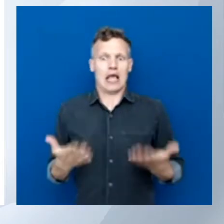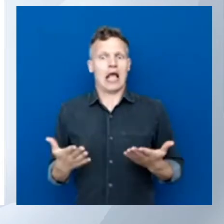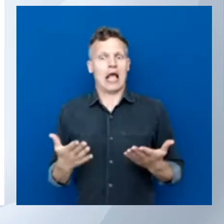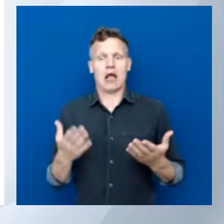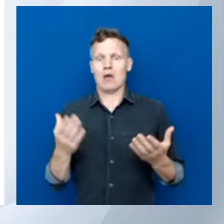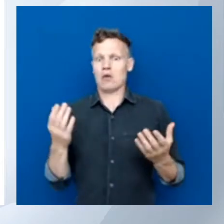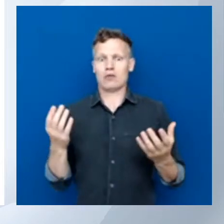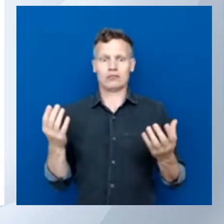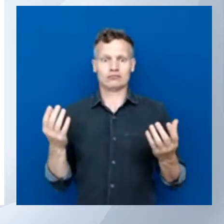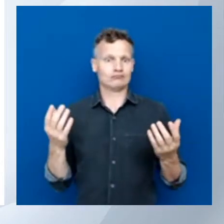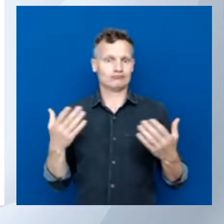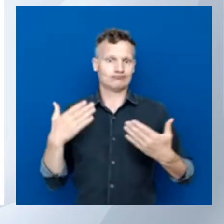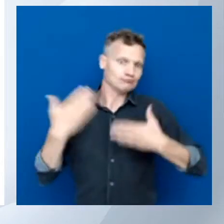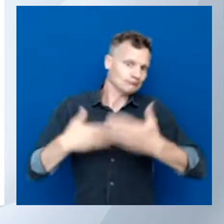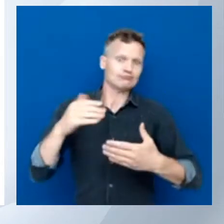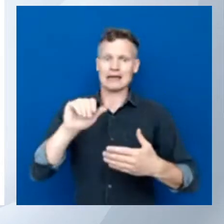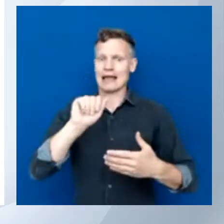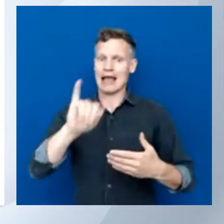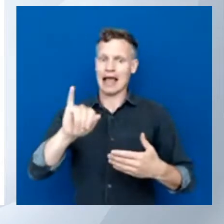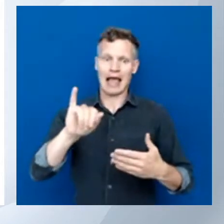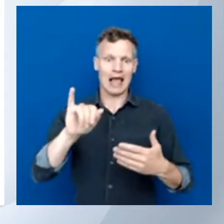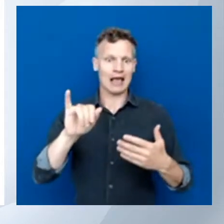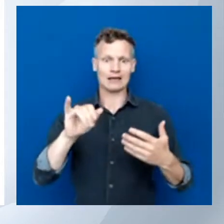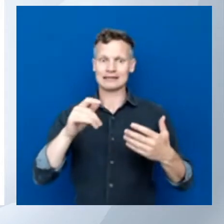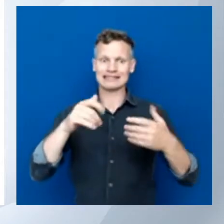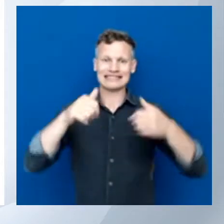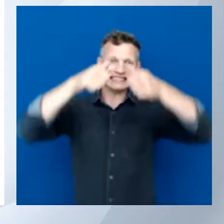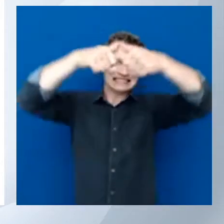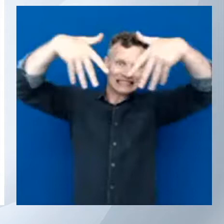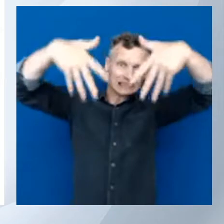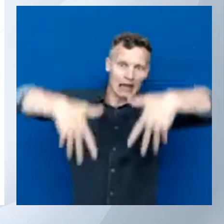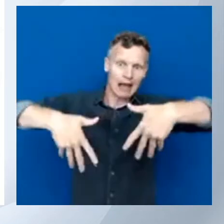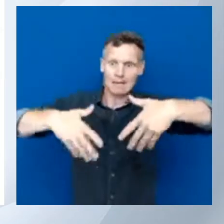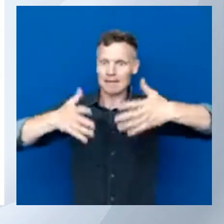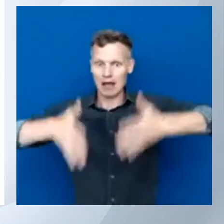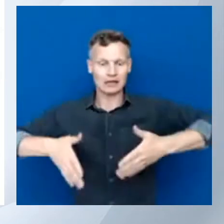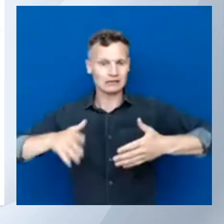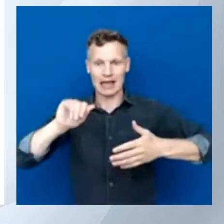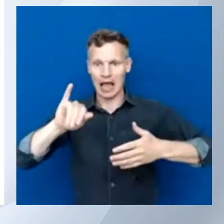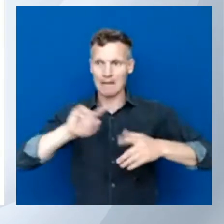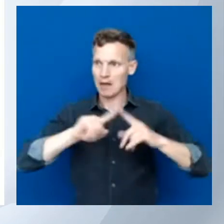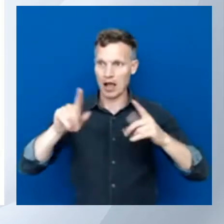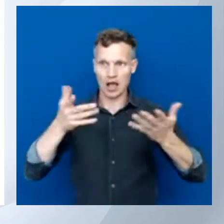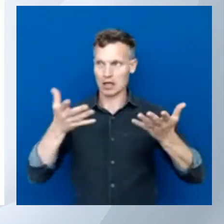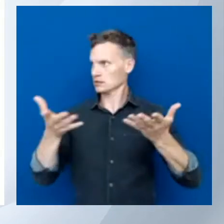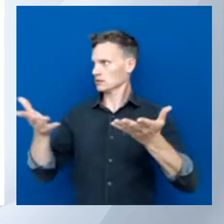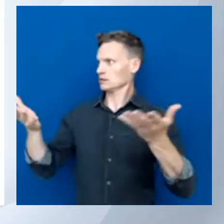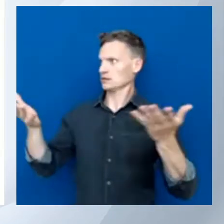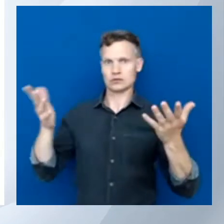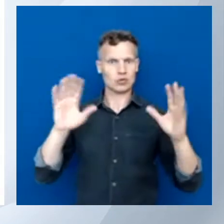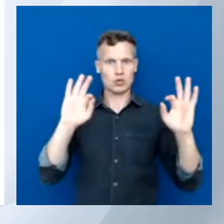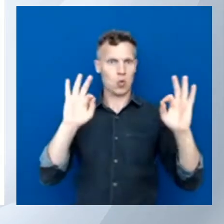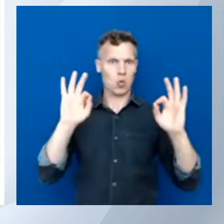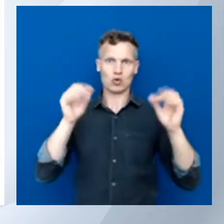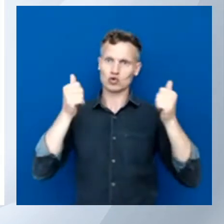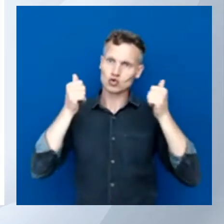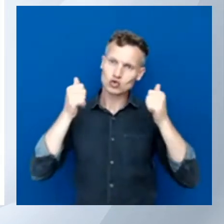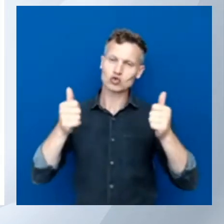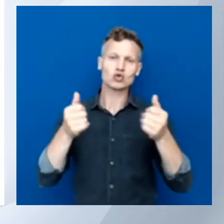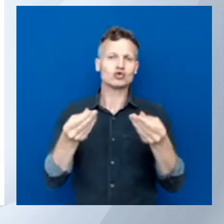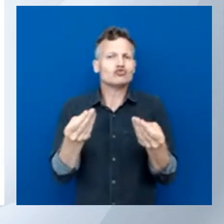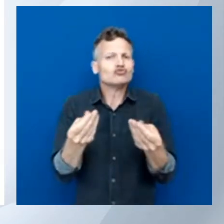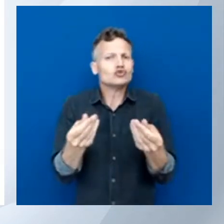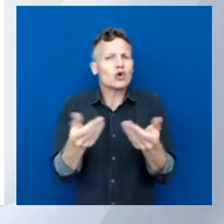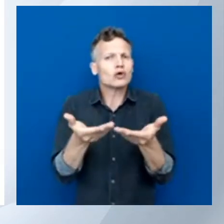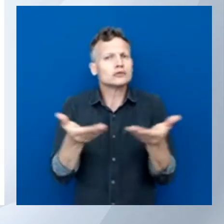AI systems, and a lack of resources dedicated to ethical AI systems. So